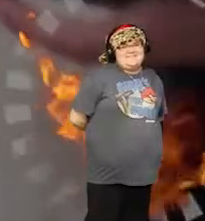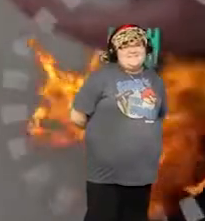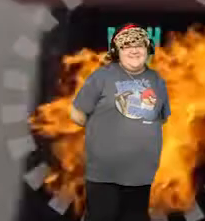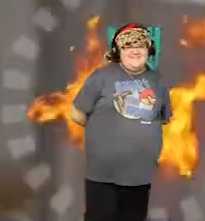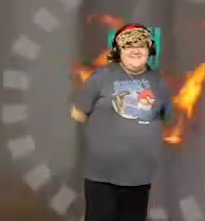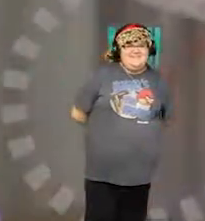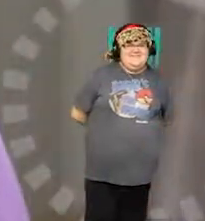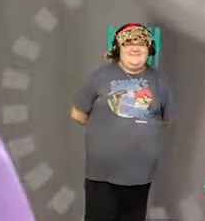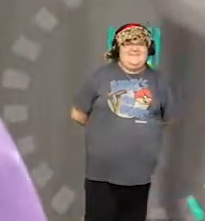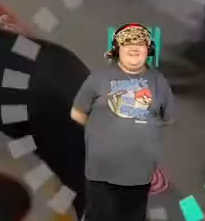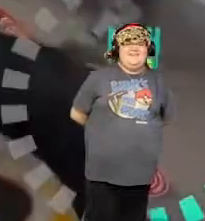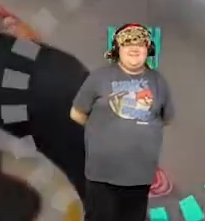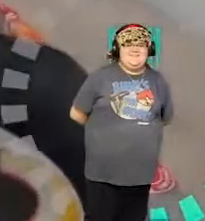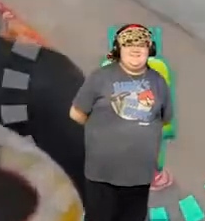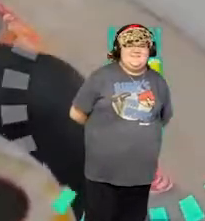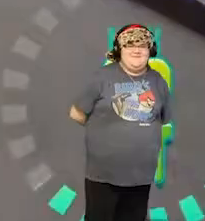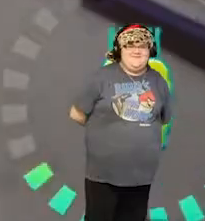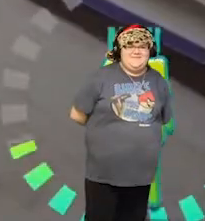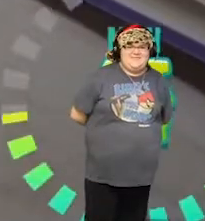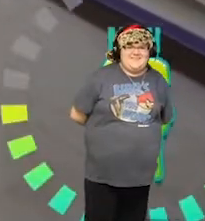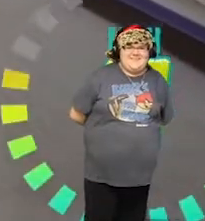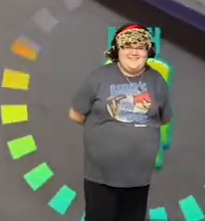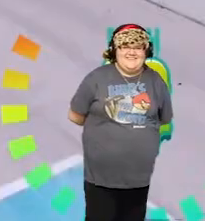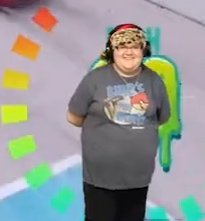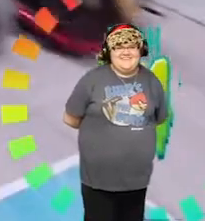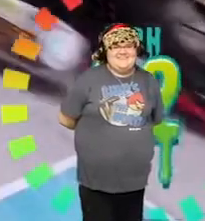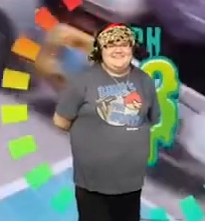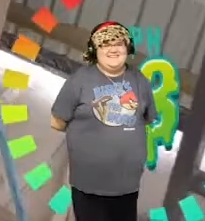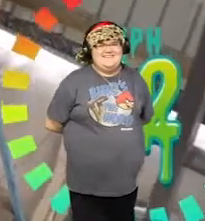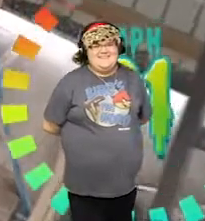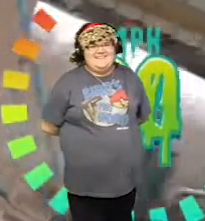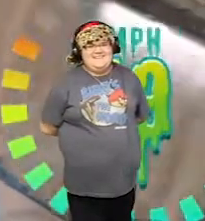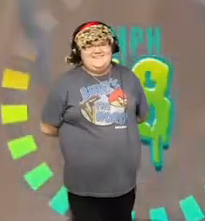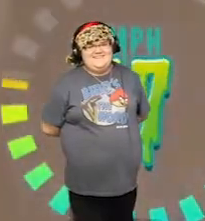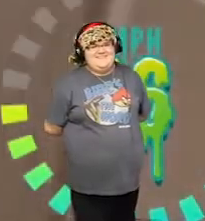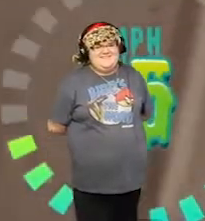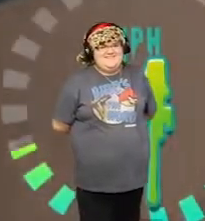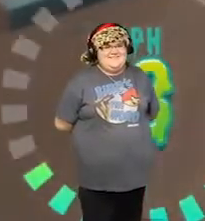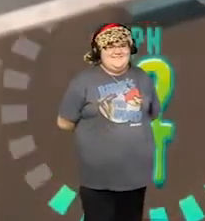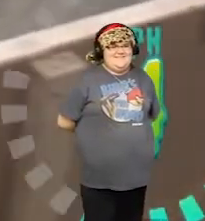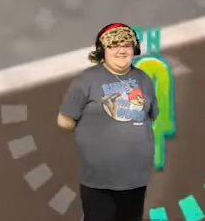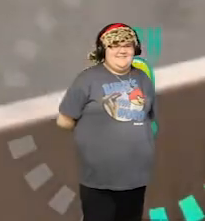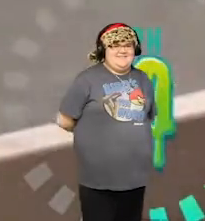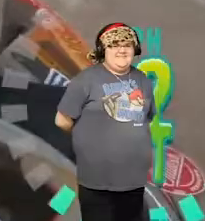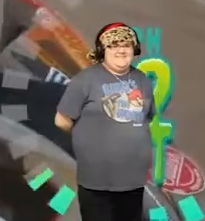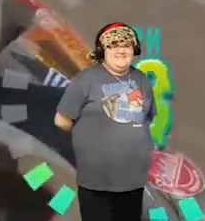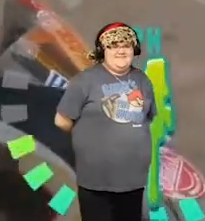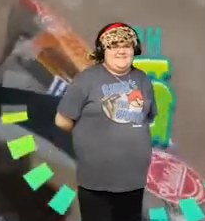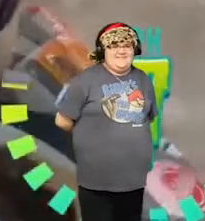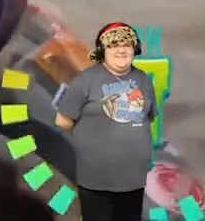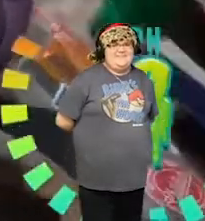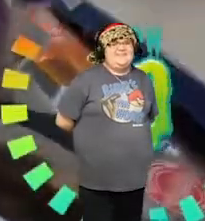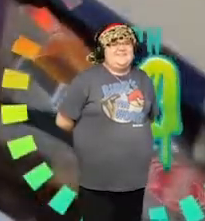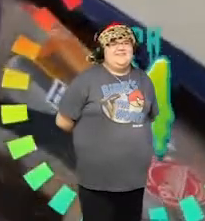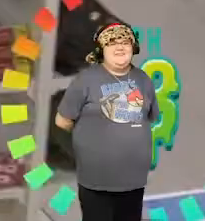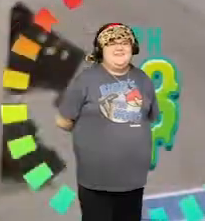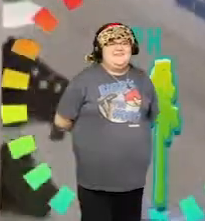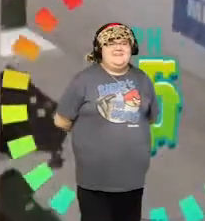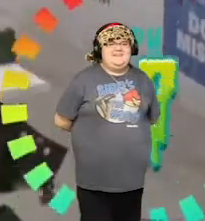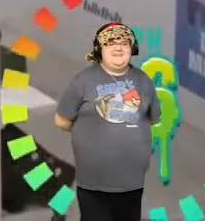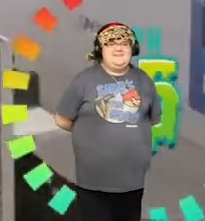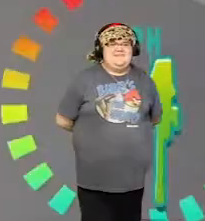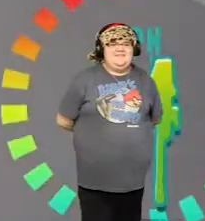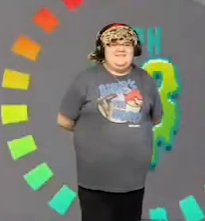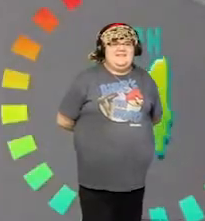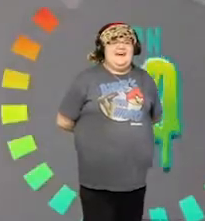this timing right now. Oh, I'm biting my lips again, bro. Look at that. Where I bust this corner now. Okay, that was nice. That was nice. I'll give you that. Yo, I'm frowning